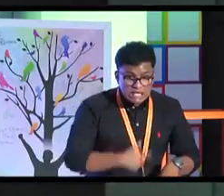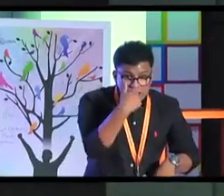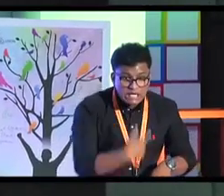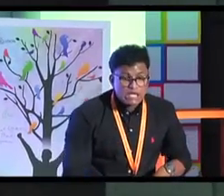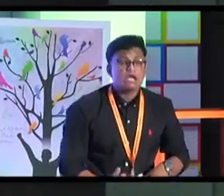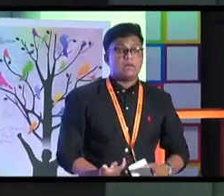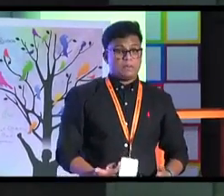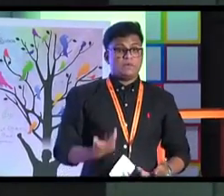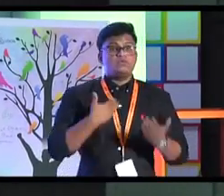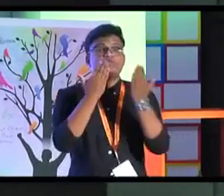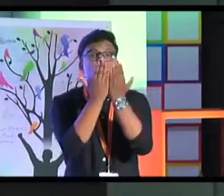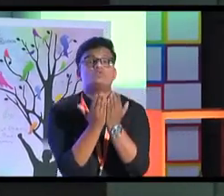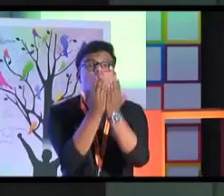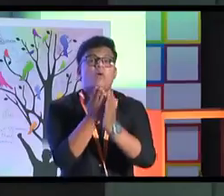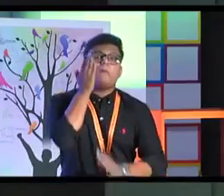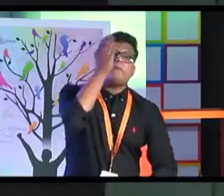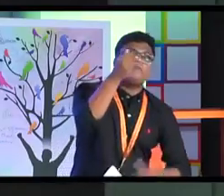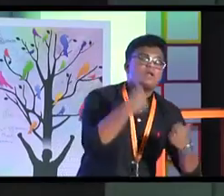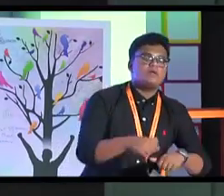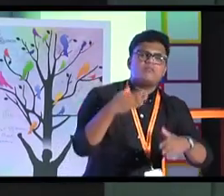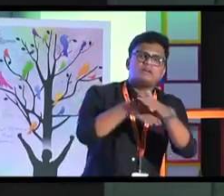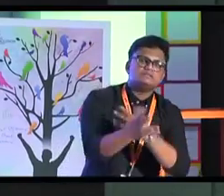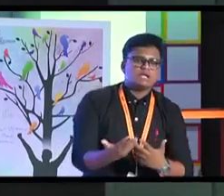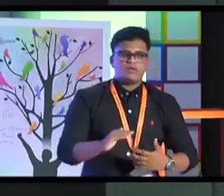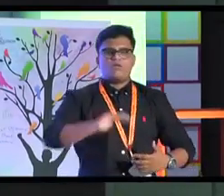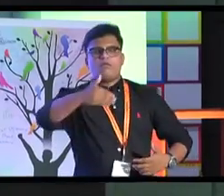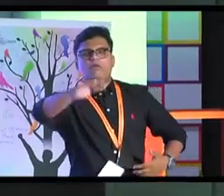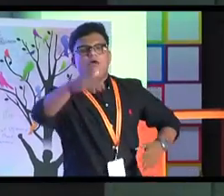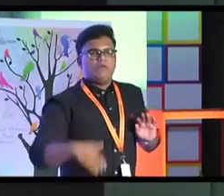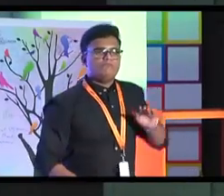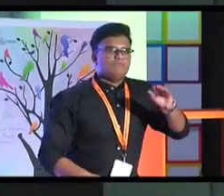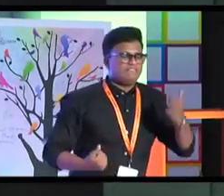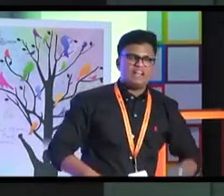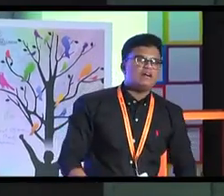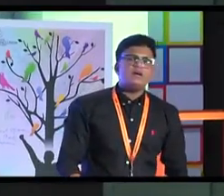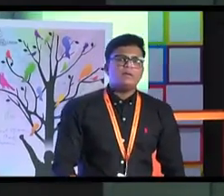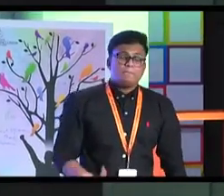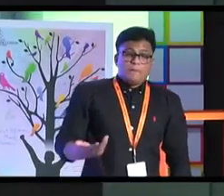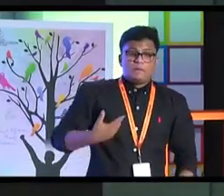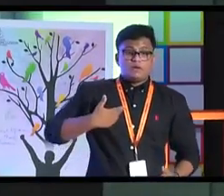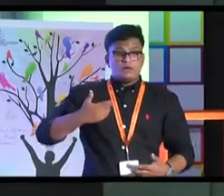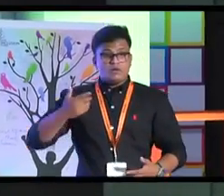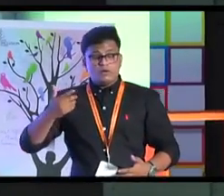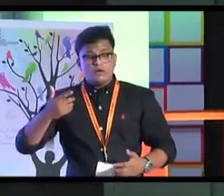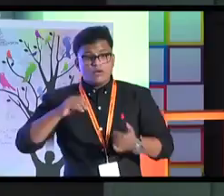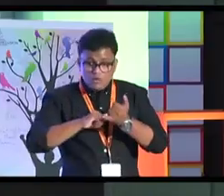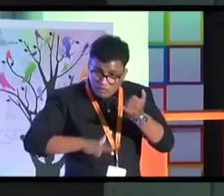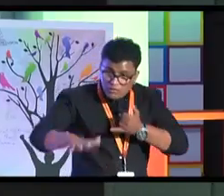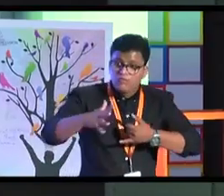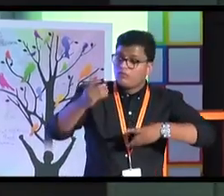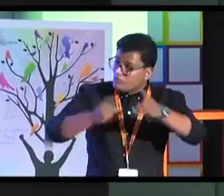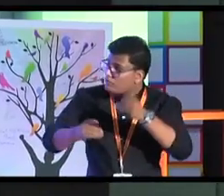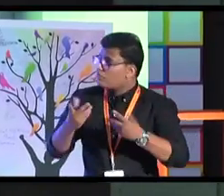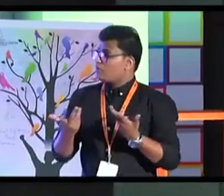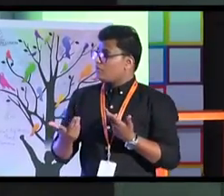because of having access issue, by design, he's unemployable. By design, the society has created overhead. It's